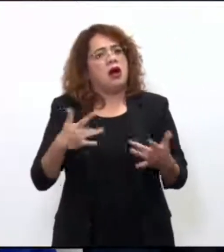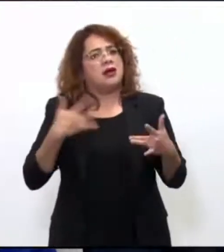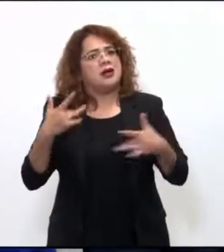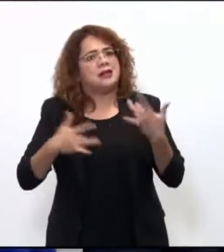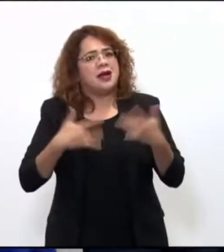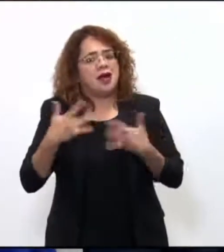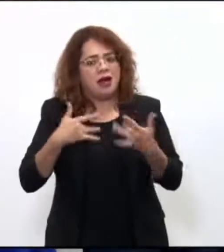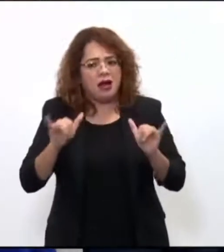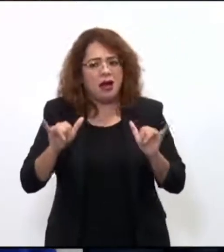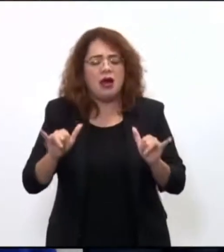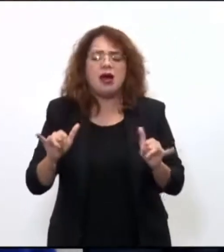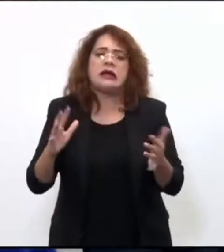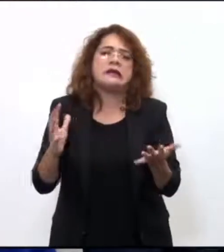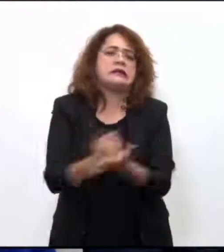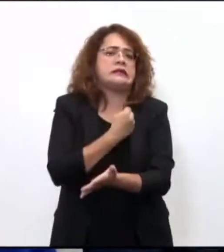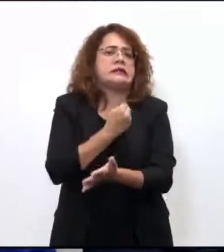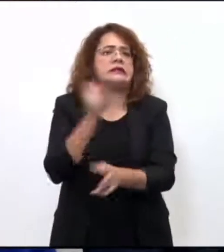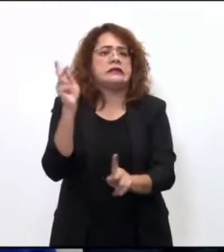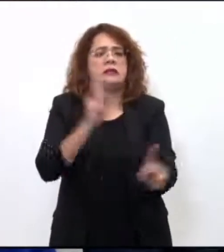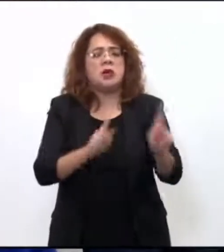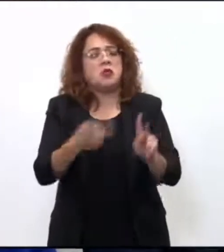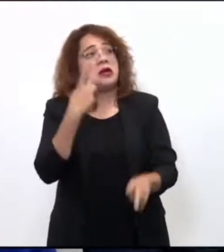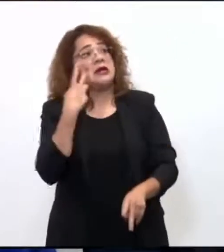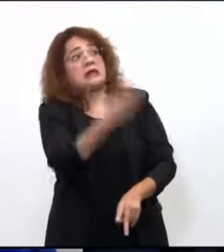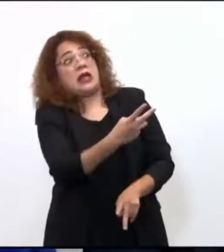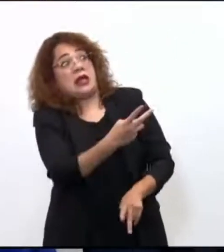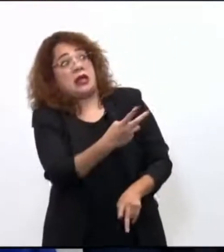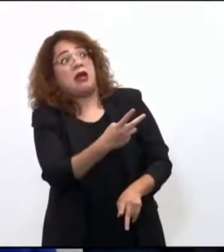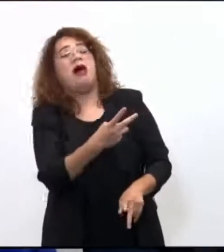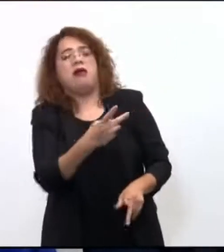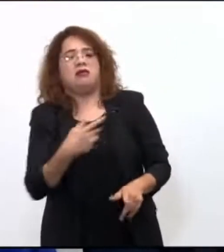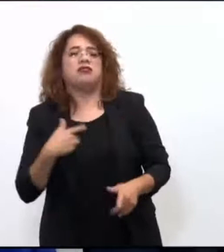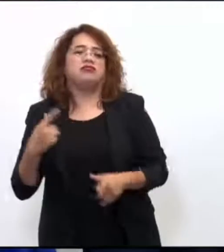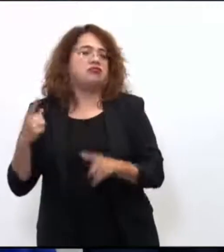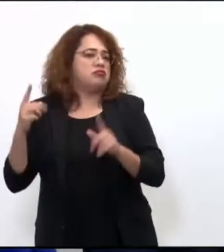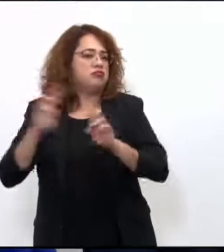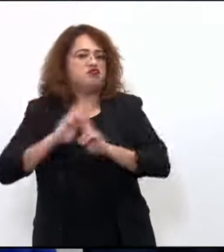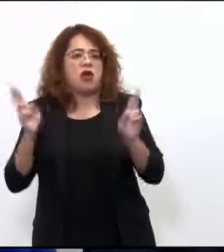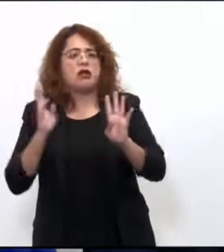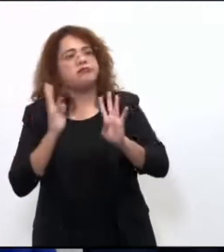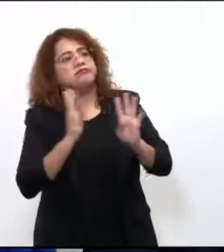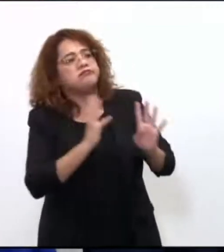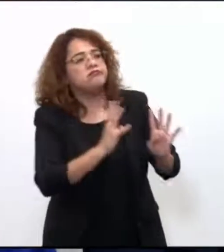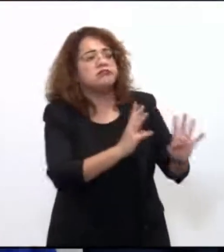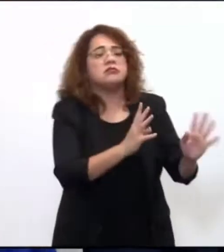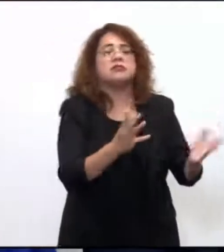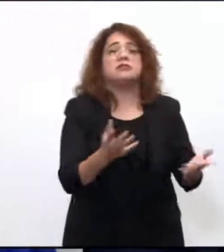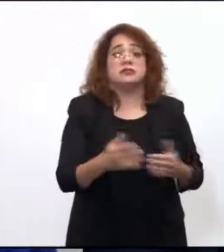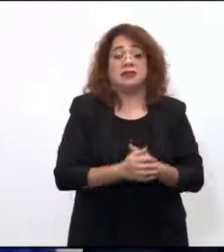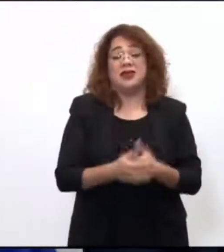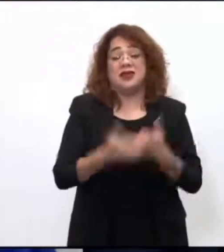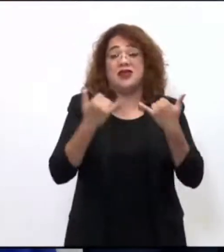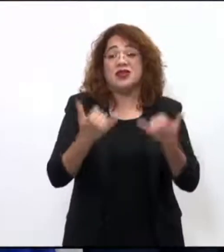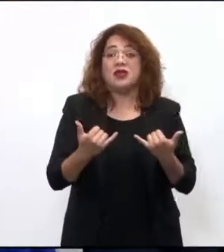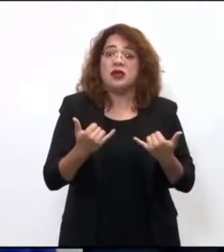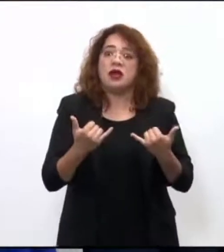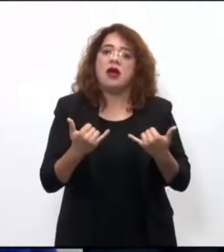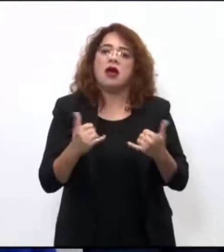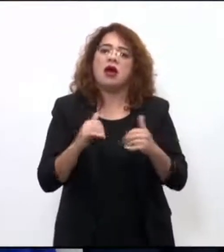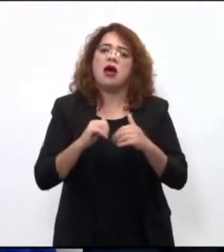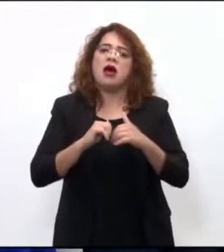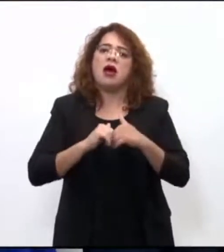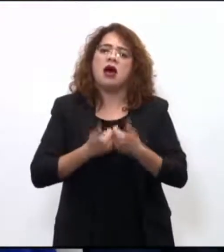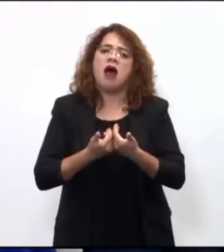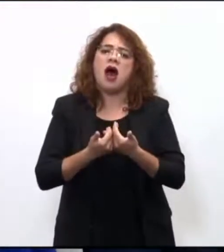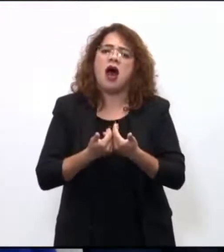clinics. So right now, like the goal in front of us is how can we feed people as much as possible into these mobile clinics and these